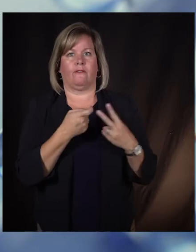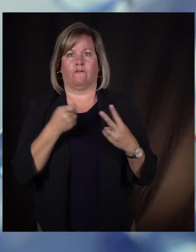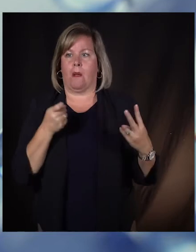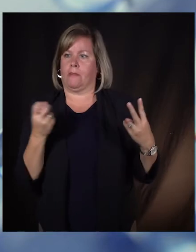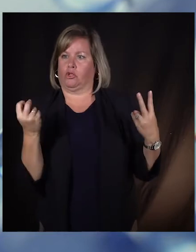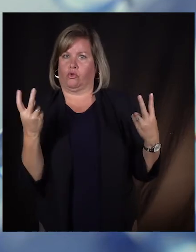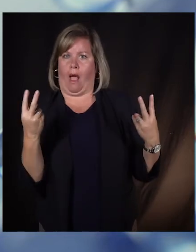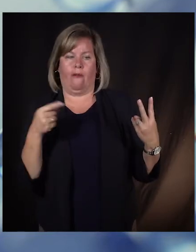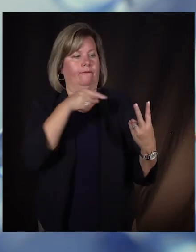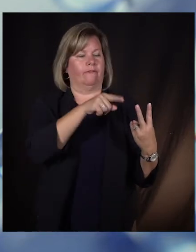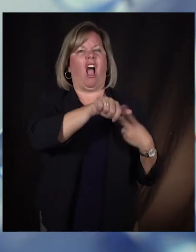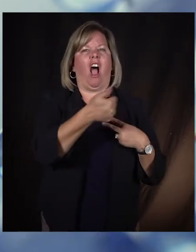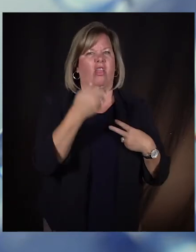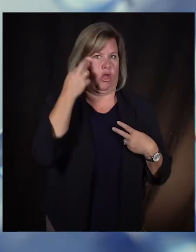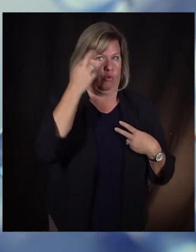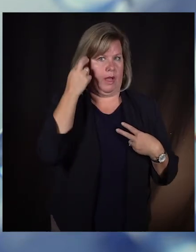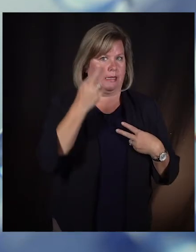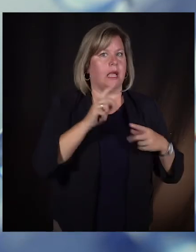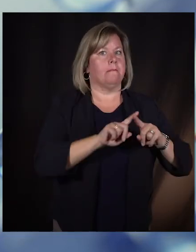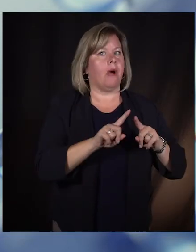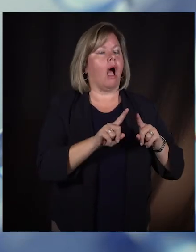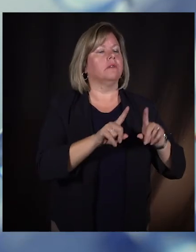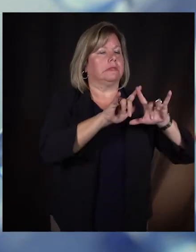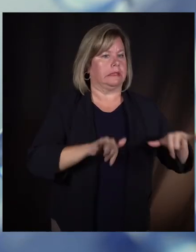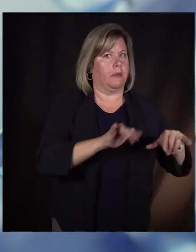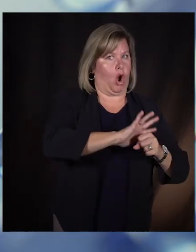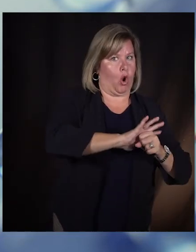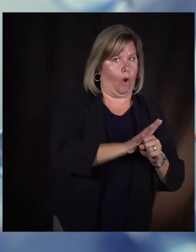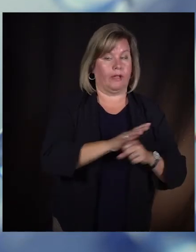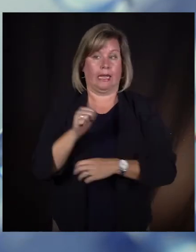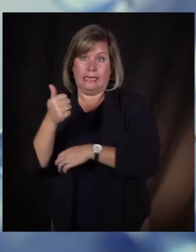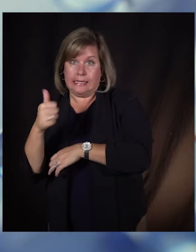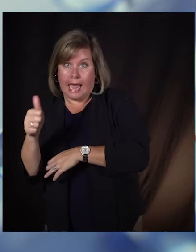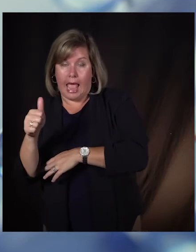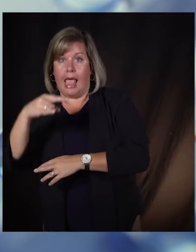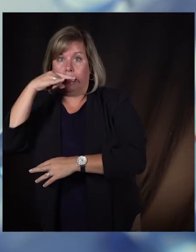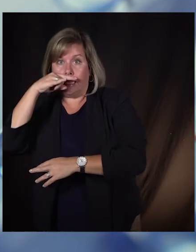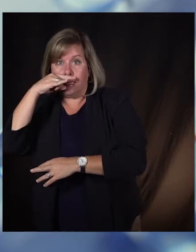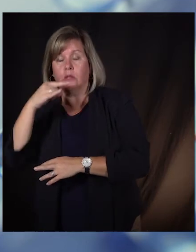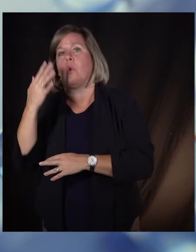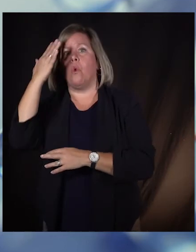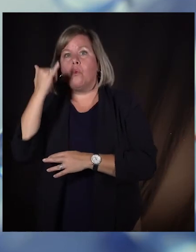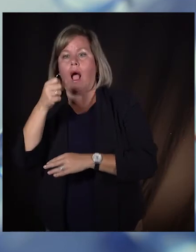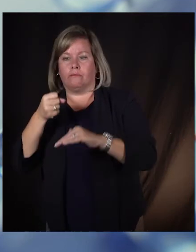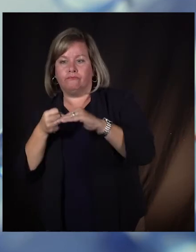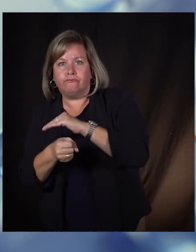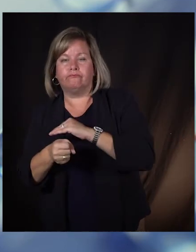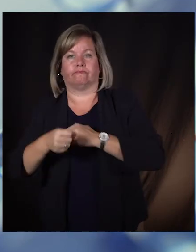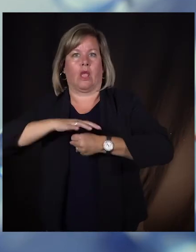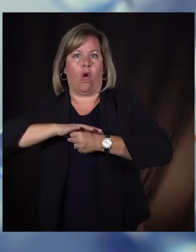happened to have COVID-19. 10 of those 12 were hospitalized because of their COVID-19